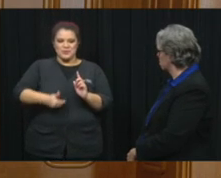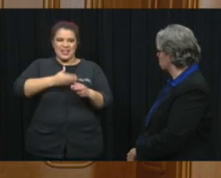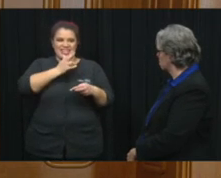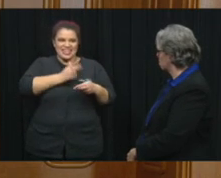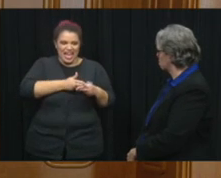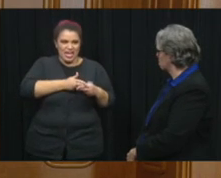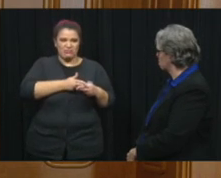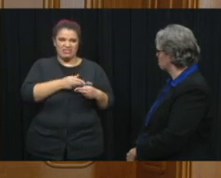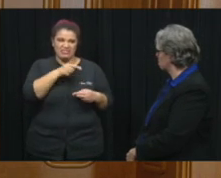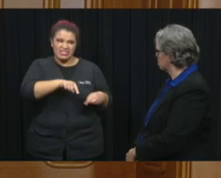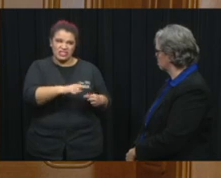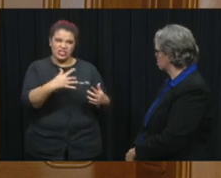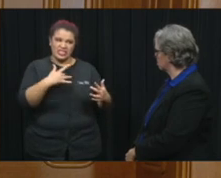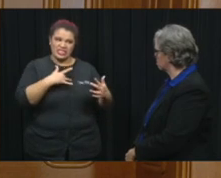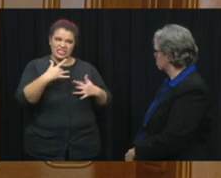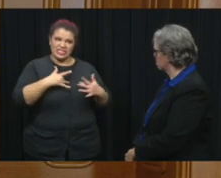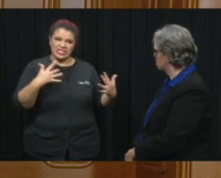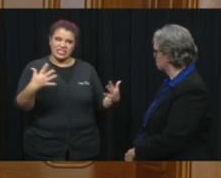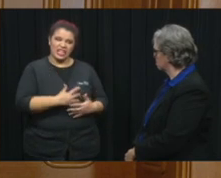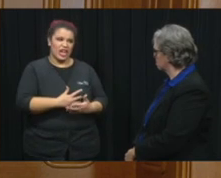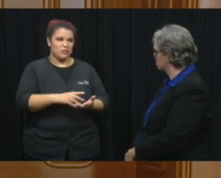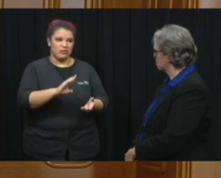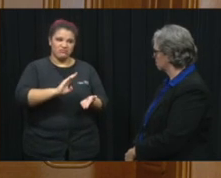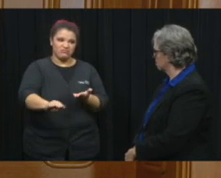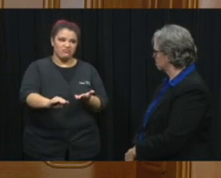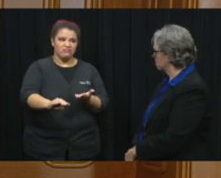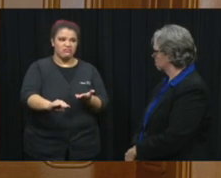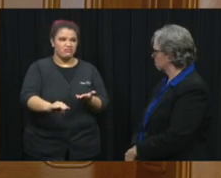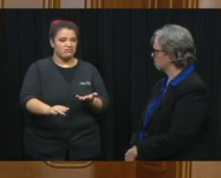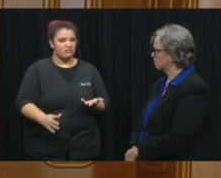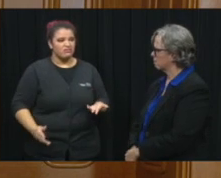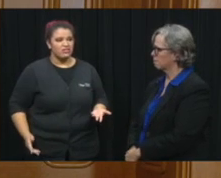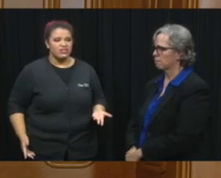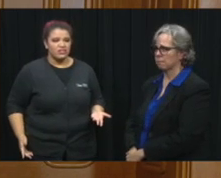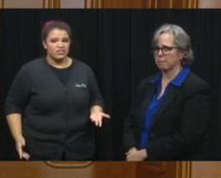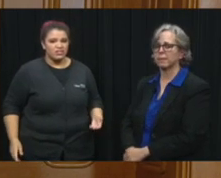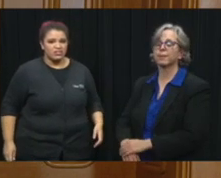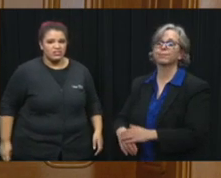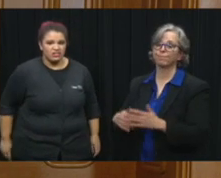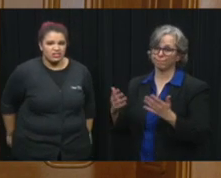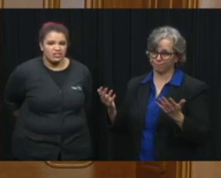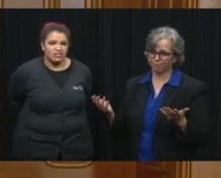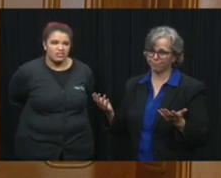a prosecutor. You're always better, you know, having better information.